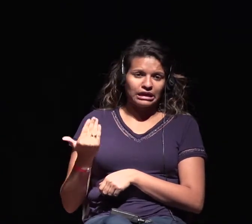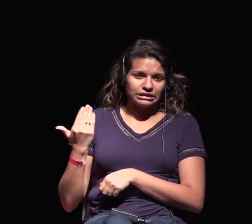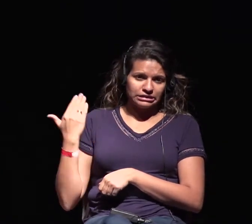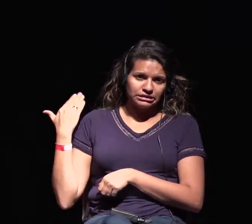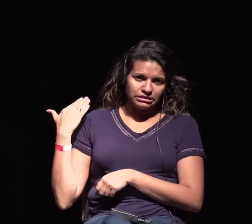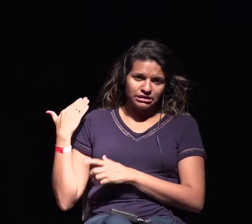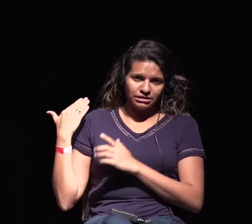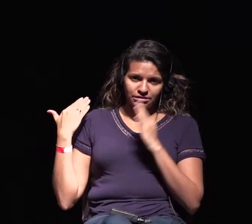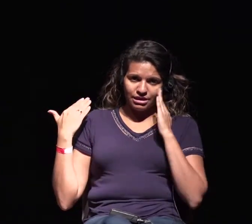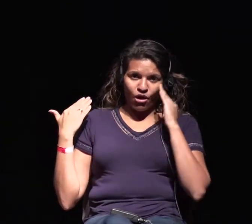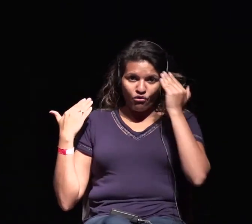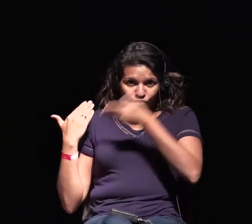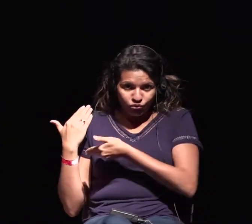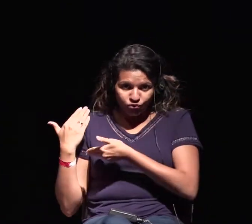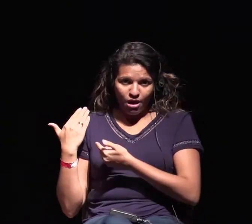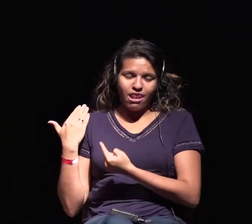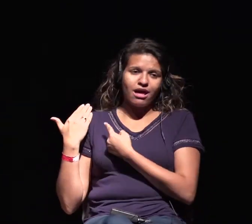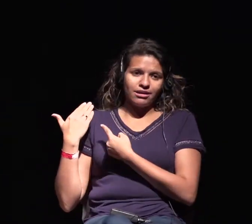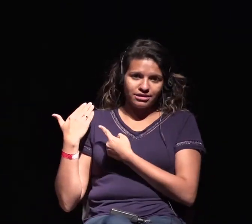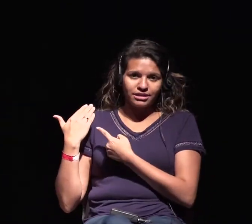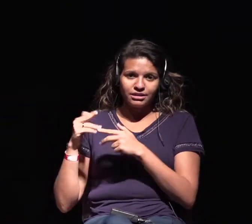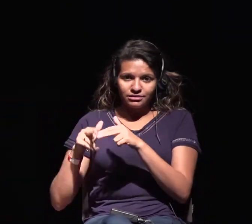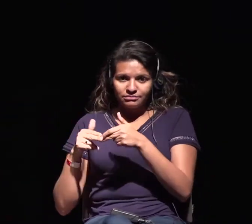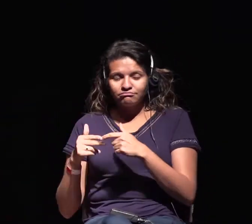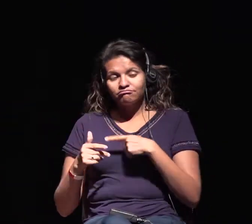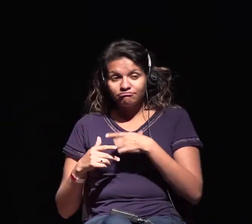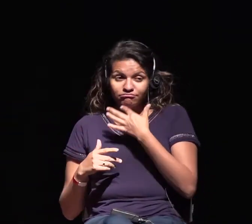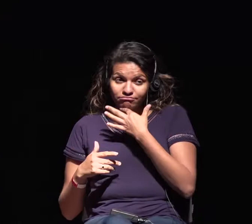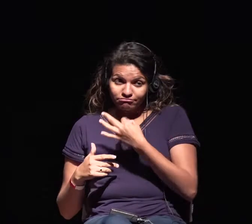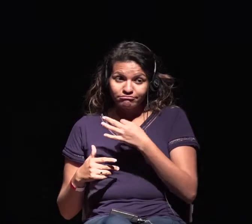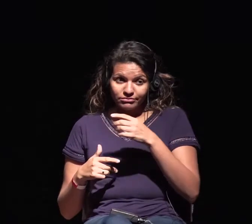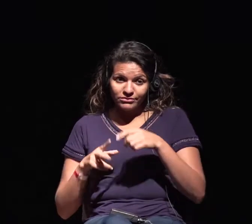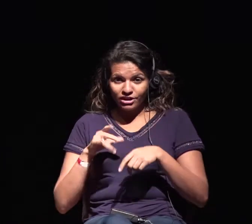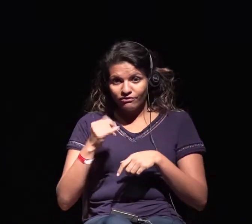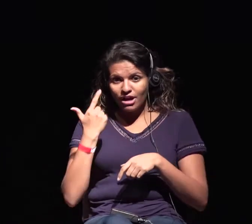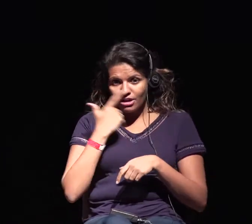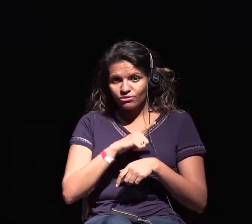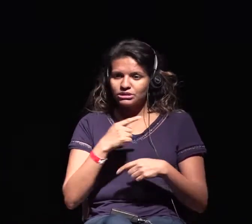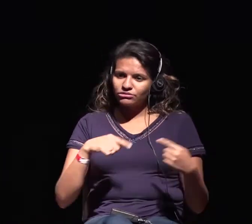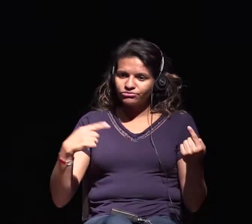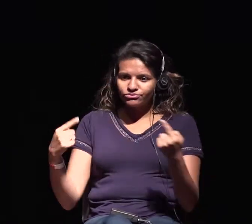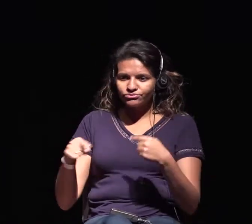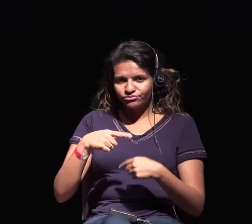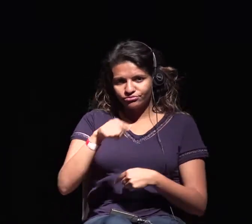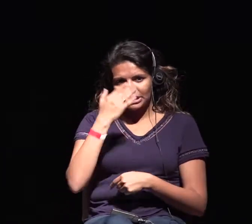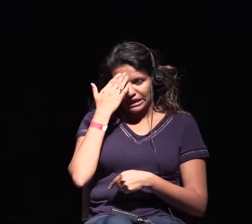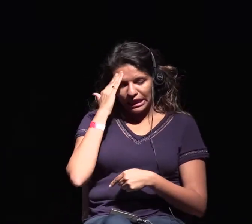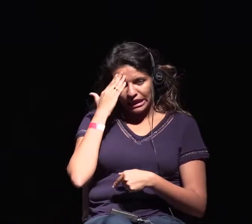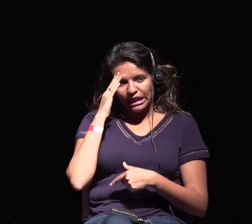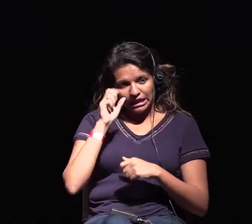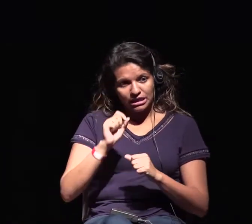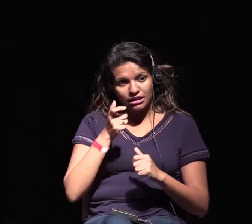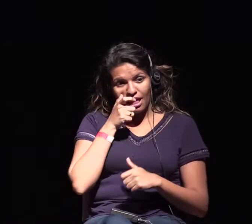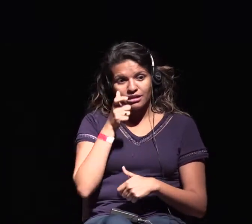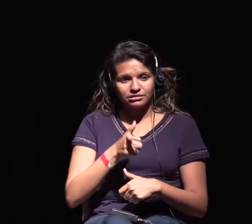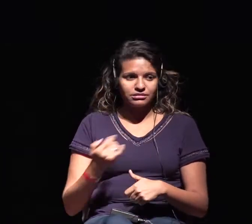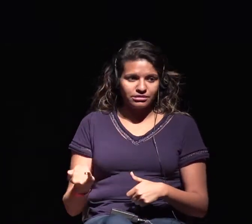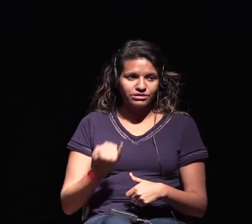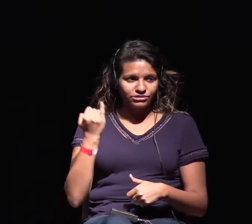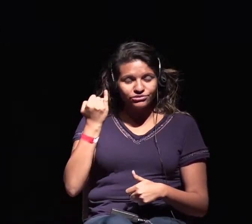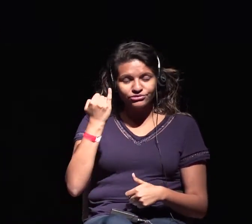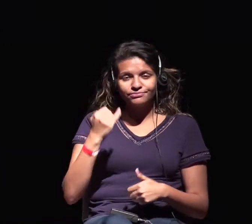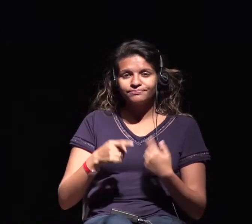some issues that will be pertinent for everyone in this room, especially as I do attempt to think about dance and